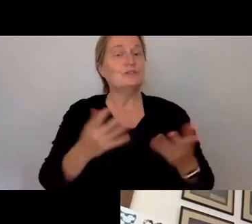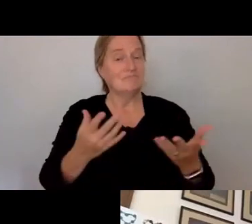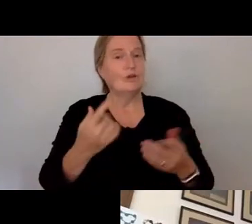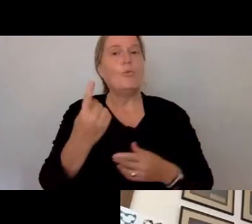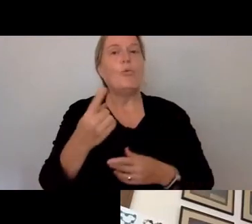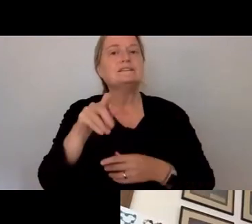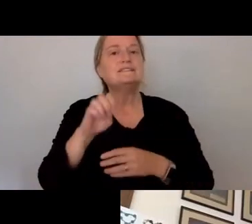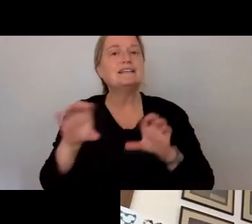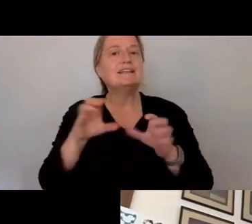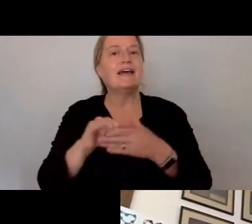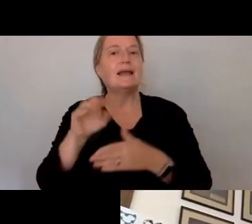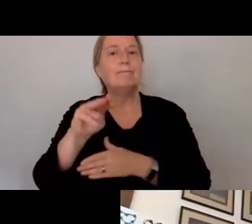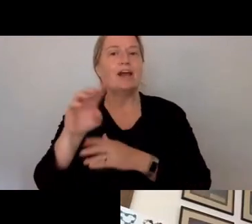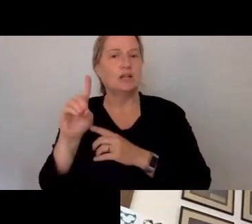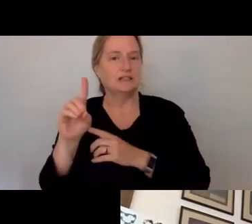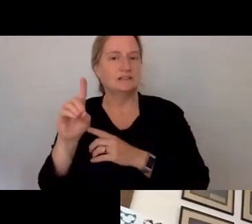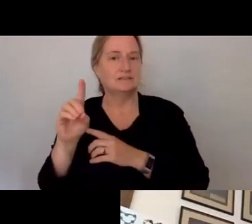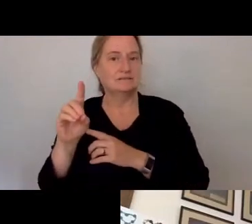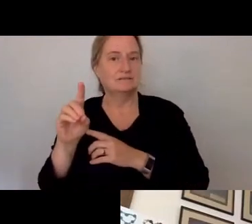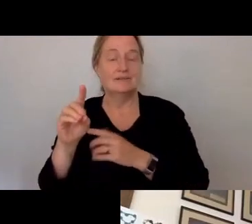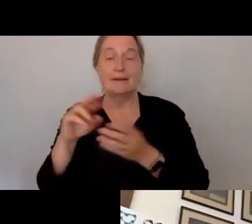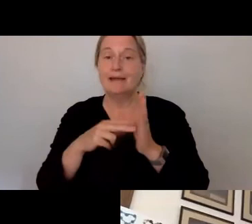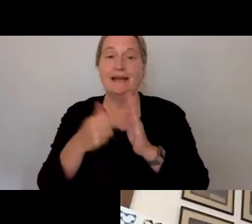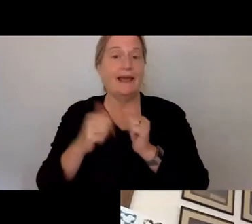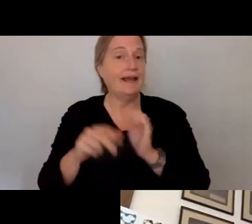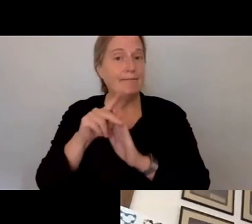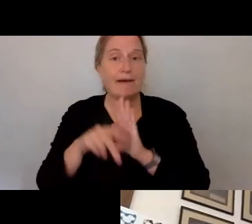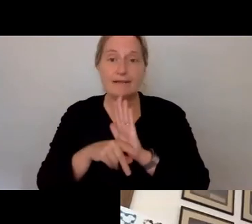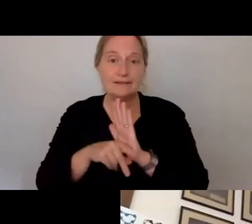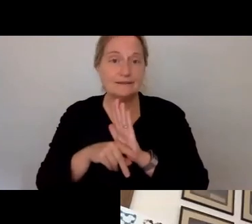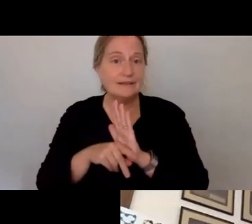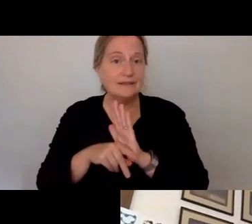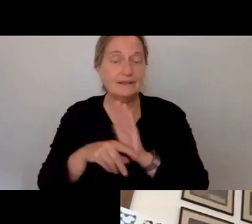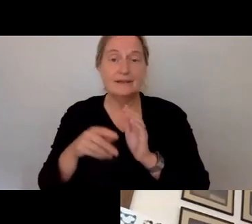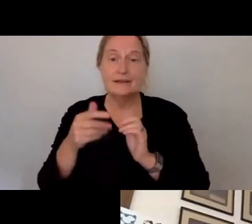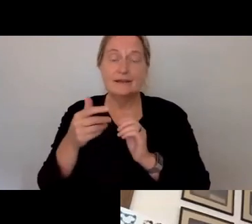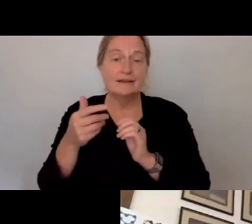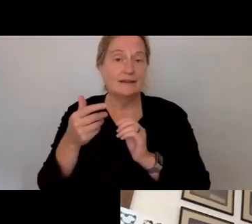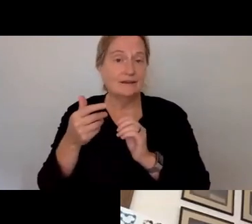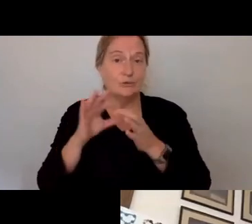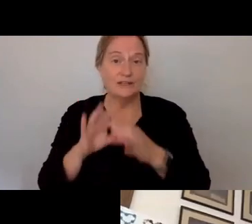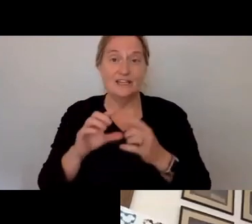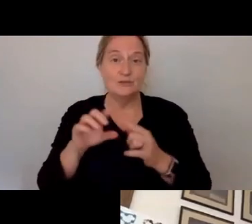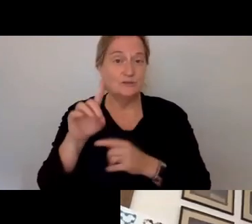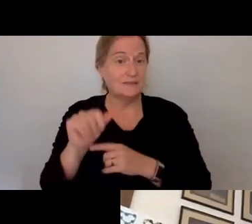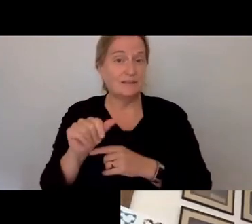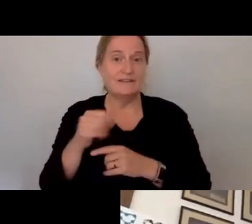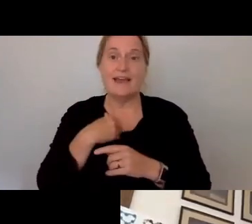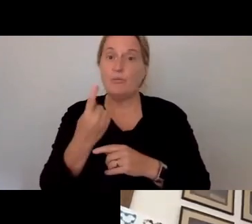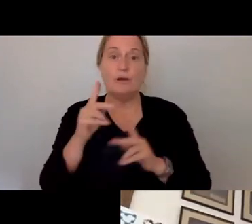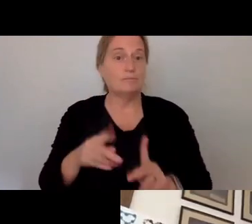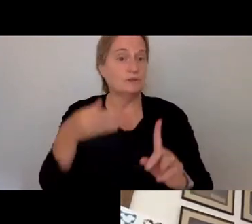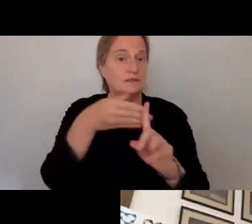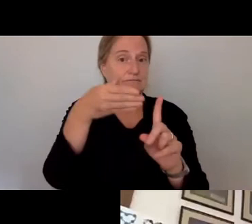Any conversation that they had regarding any policy, they had somebody on the cabinet that was all disability stuff. When it was the state of